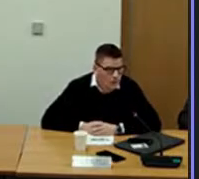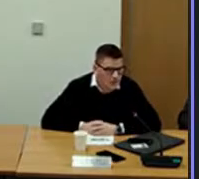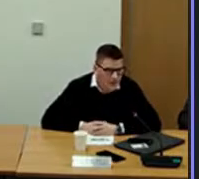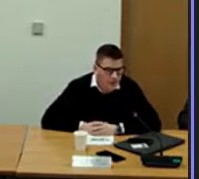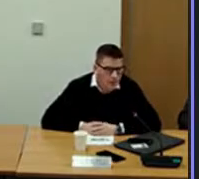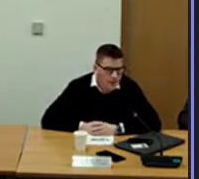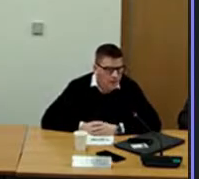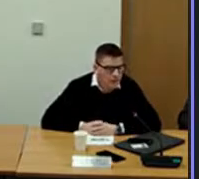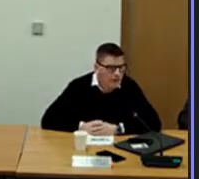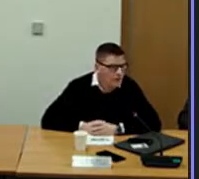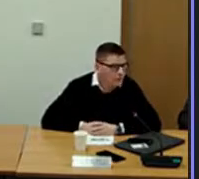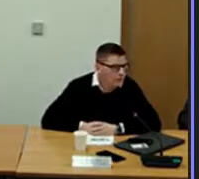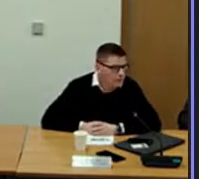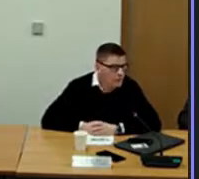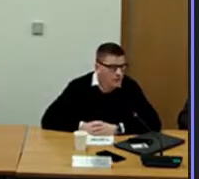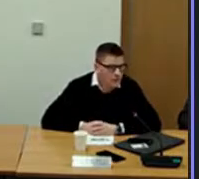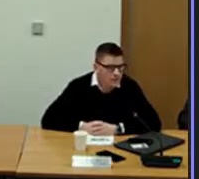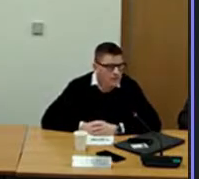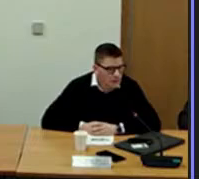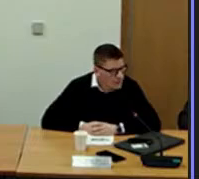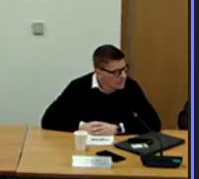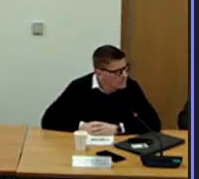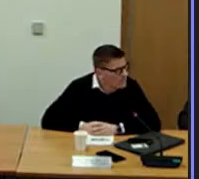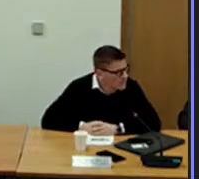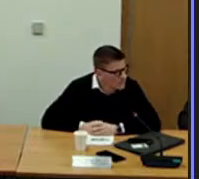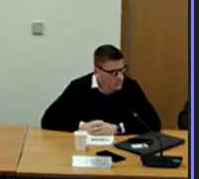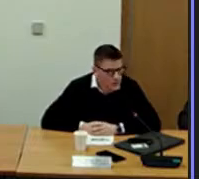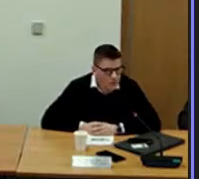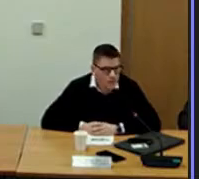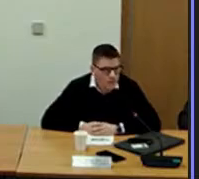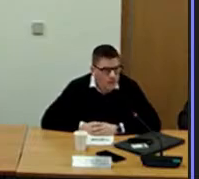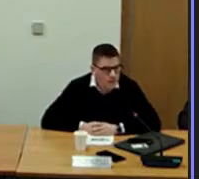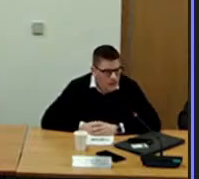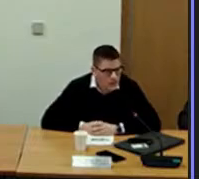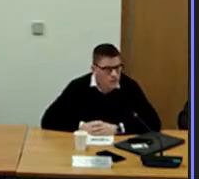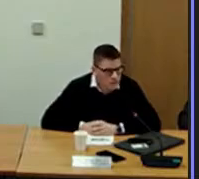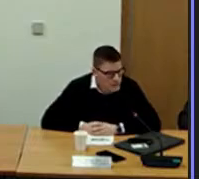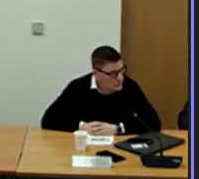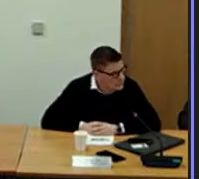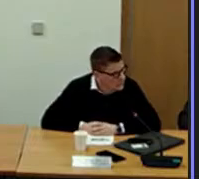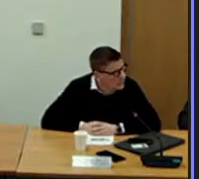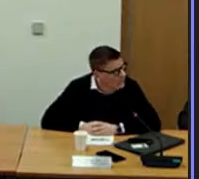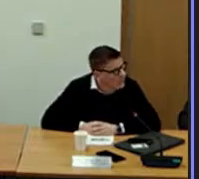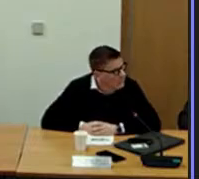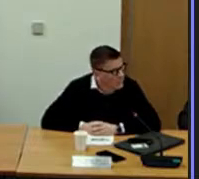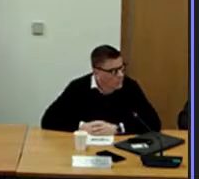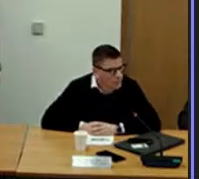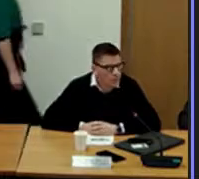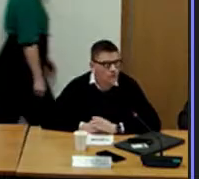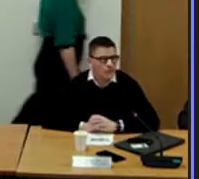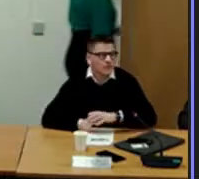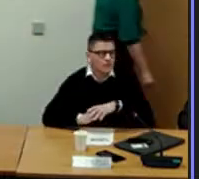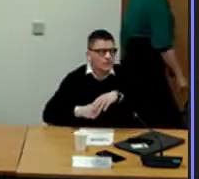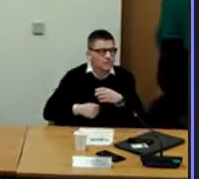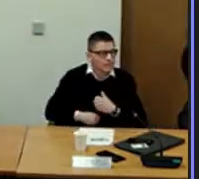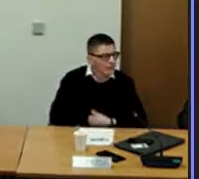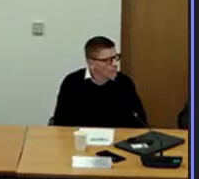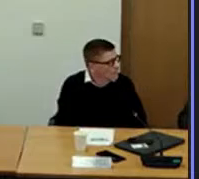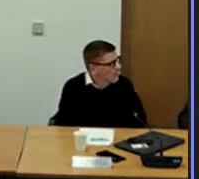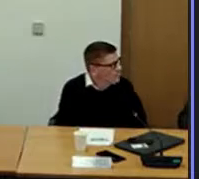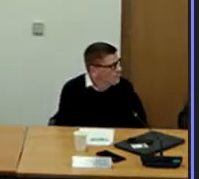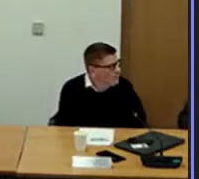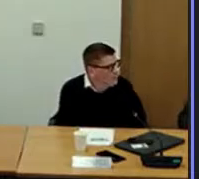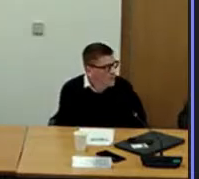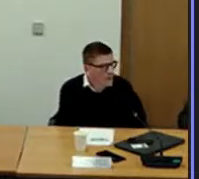I would say, or make a plea, that we do need, this is something that's a national issue. We need a national social care workforce strategy.